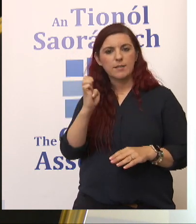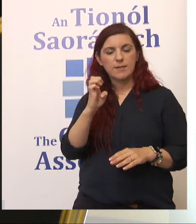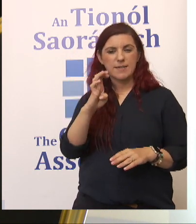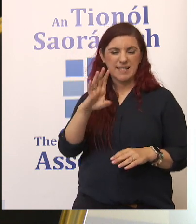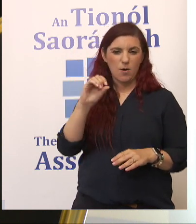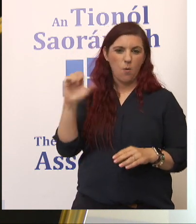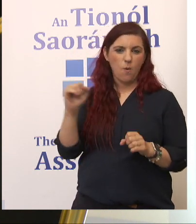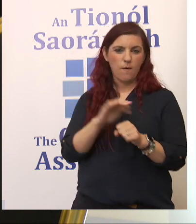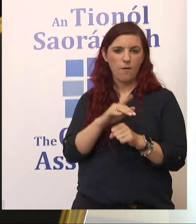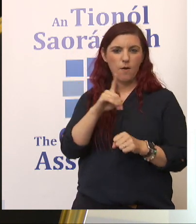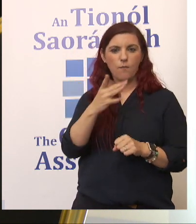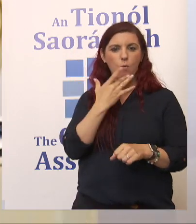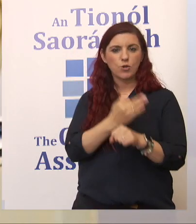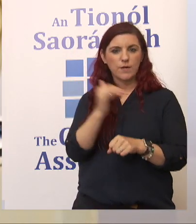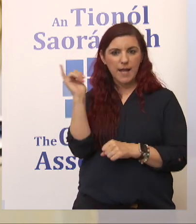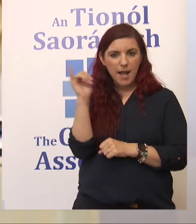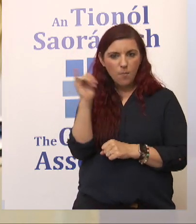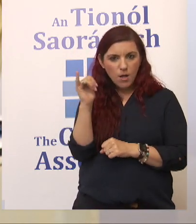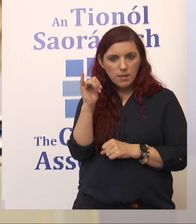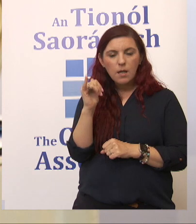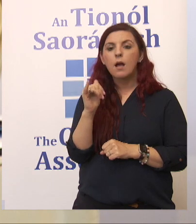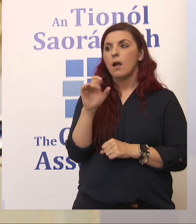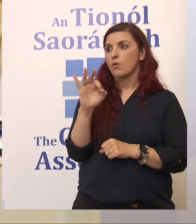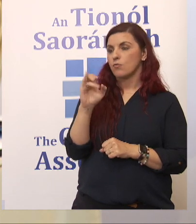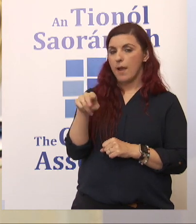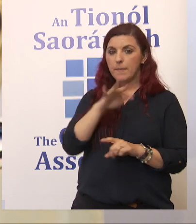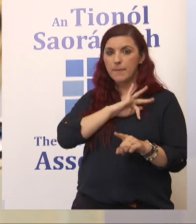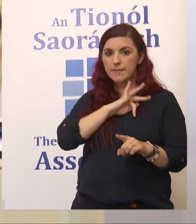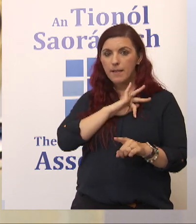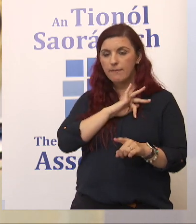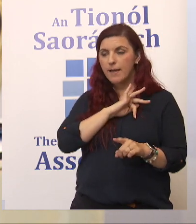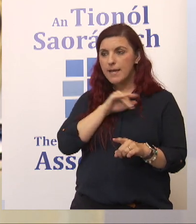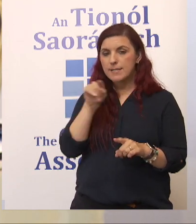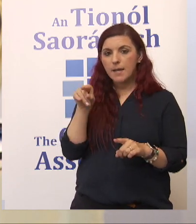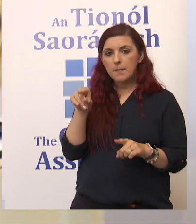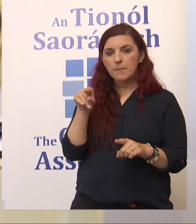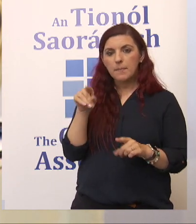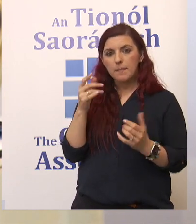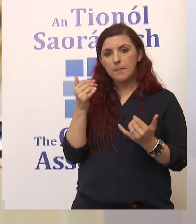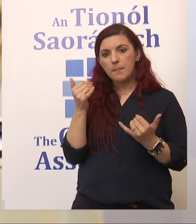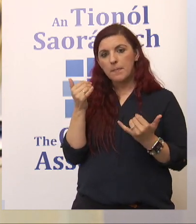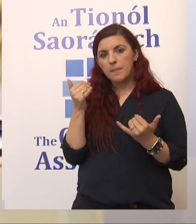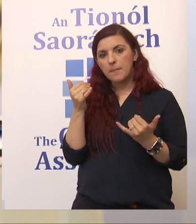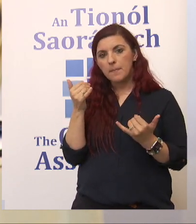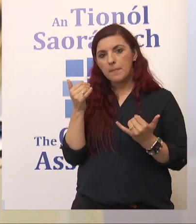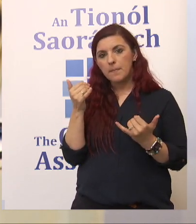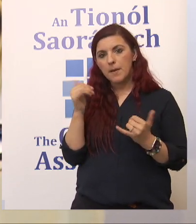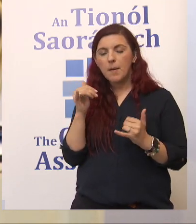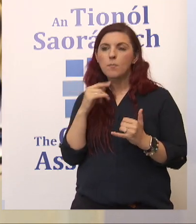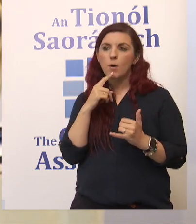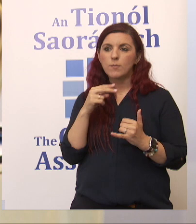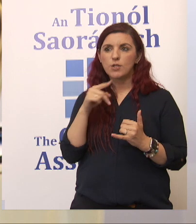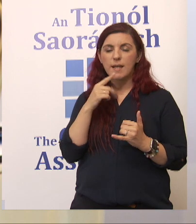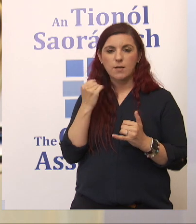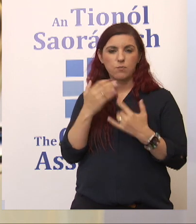of CEO of Waterford Airport. Graham has, obviously, it mightn't be that obvious for some, but has had a very